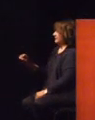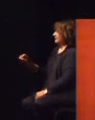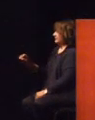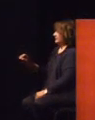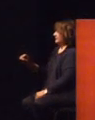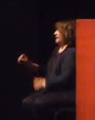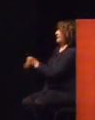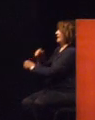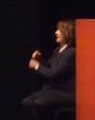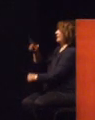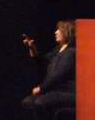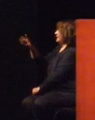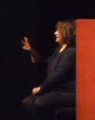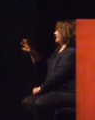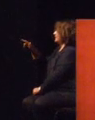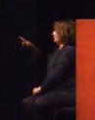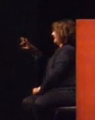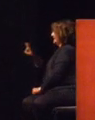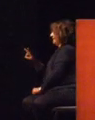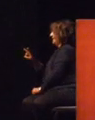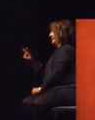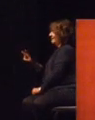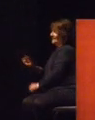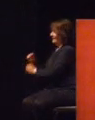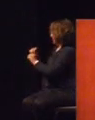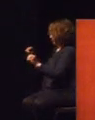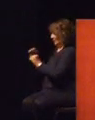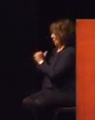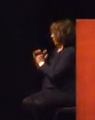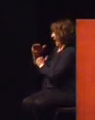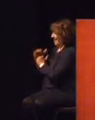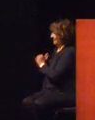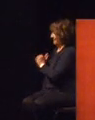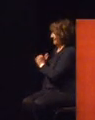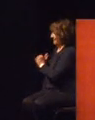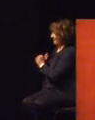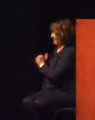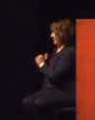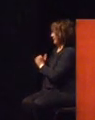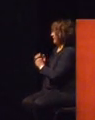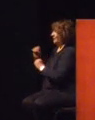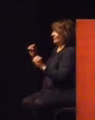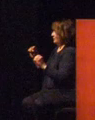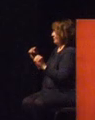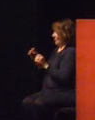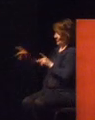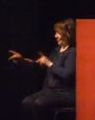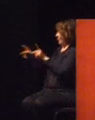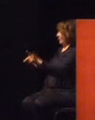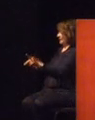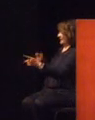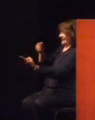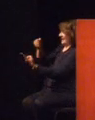by 26-27, that there would not be any achievement gaps. In other words, there would be no disproportionately impacted groups